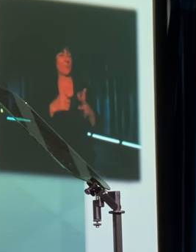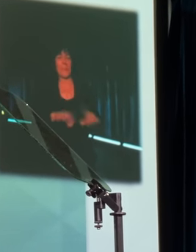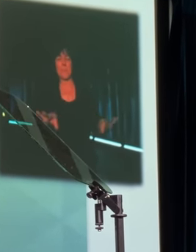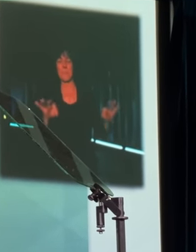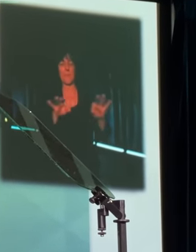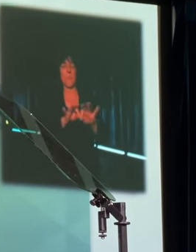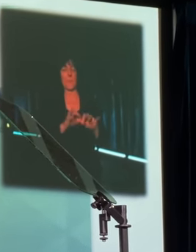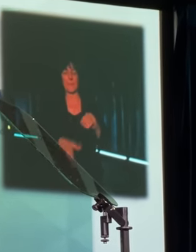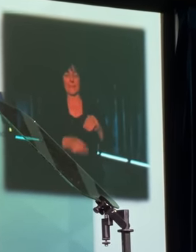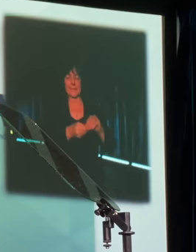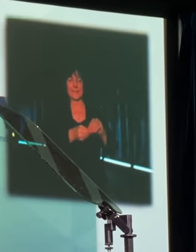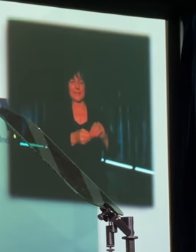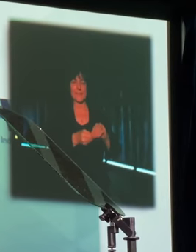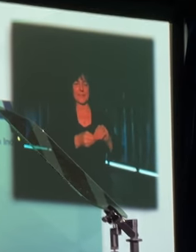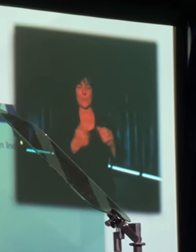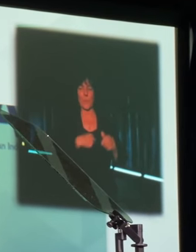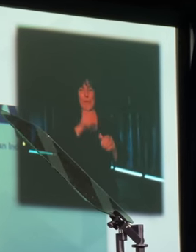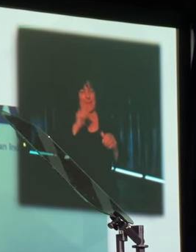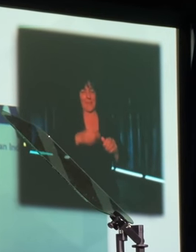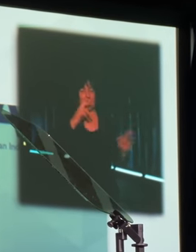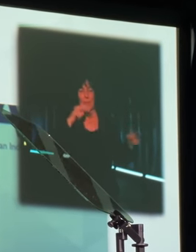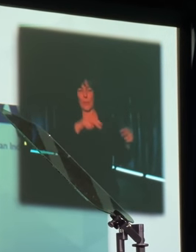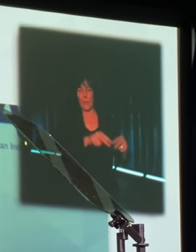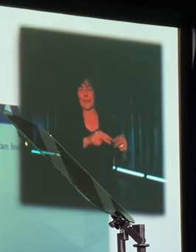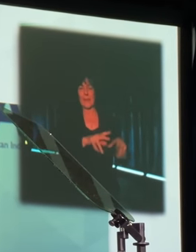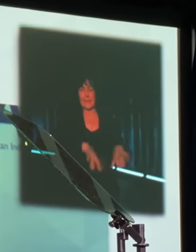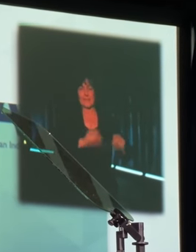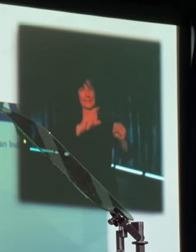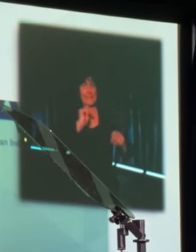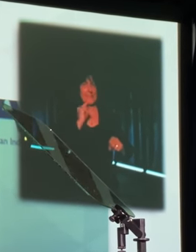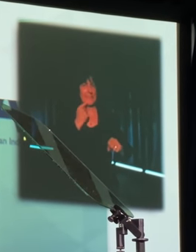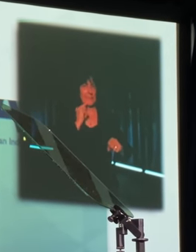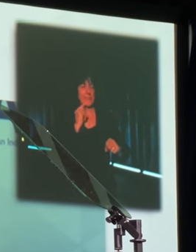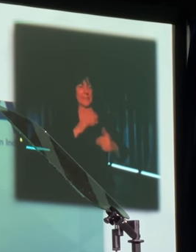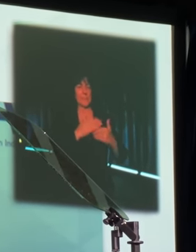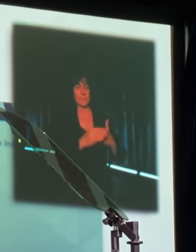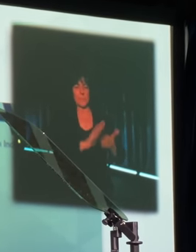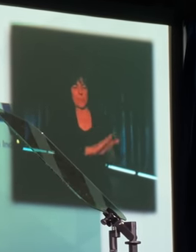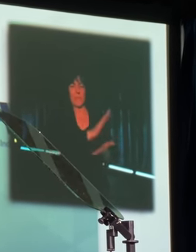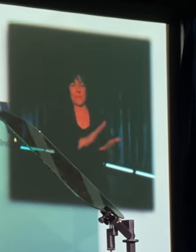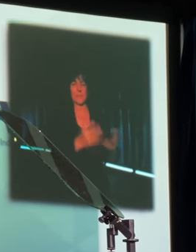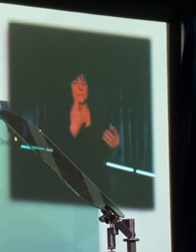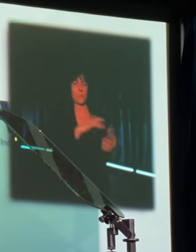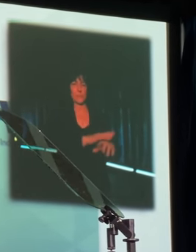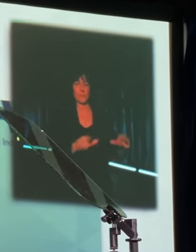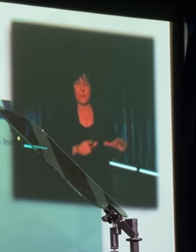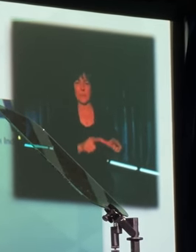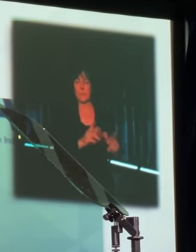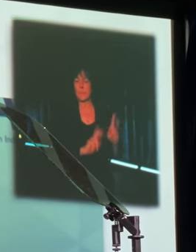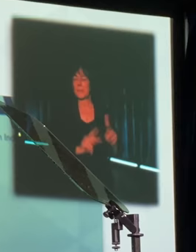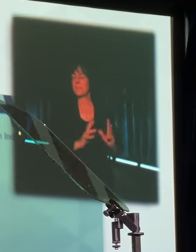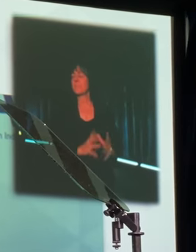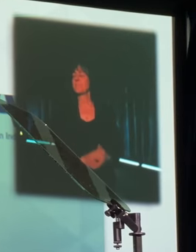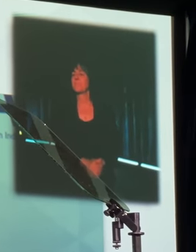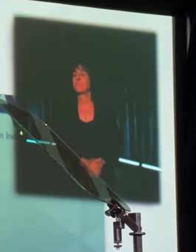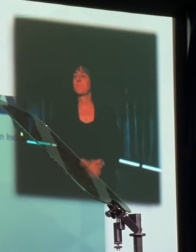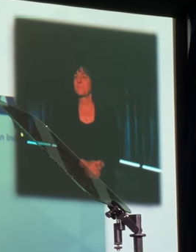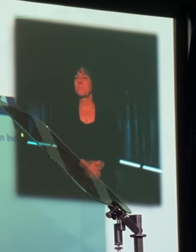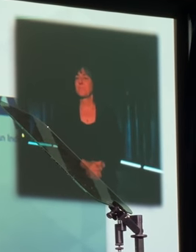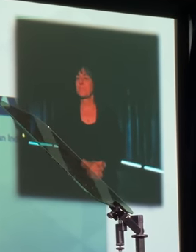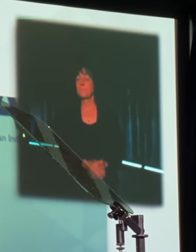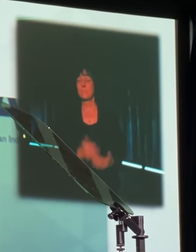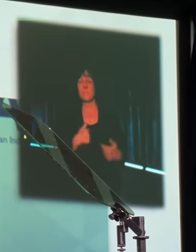a really important addition and provision that we need to be taking very seriously as we go on. So